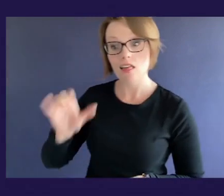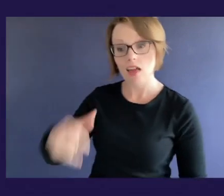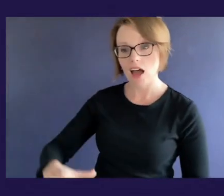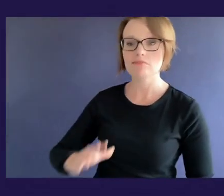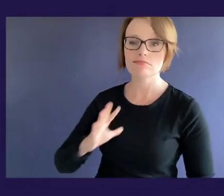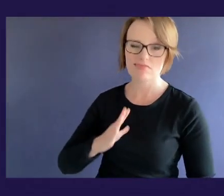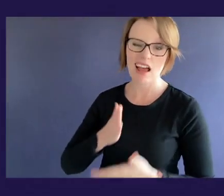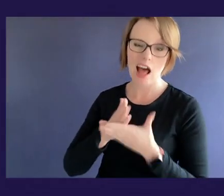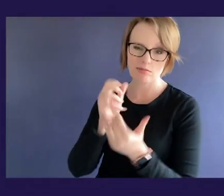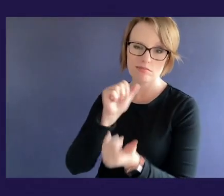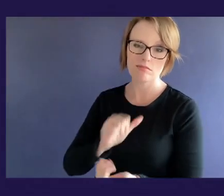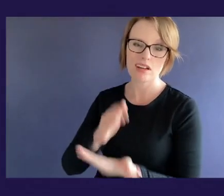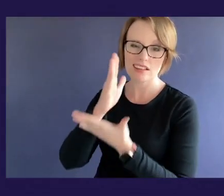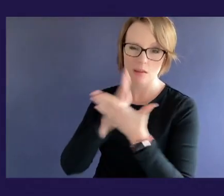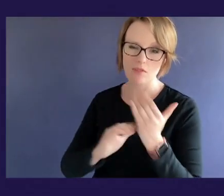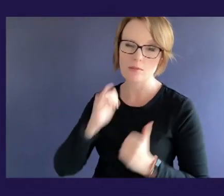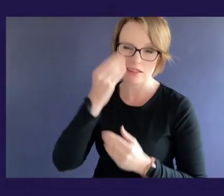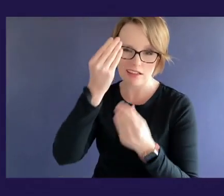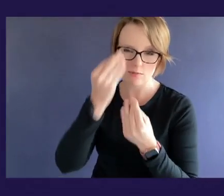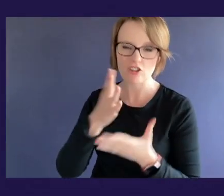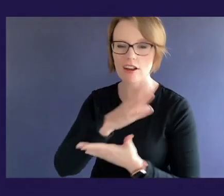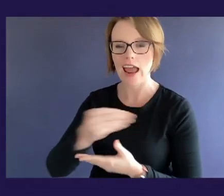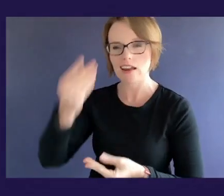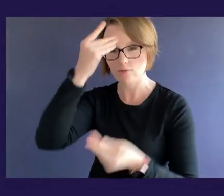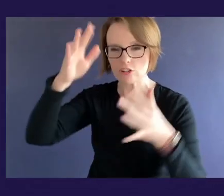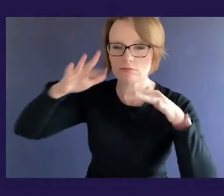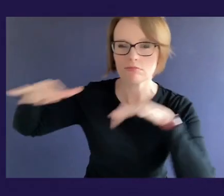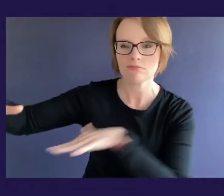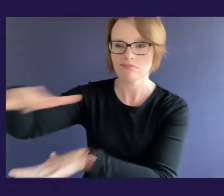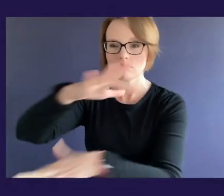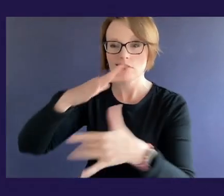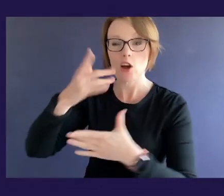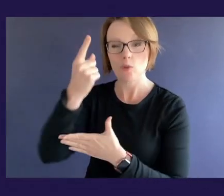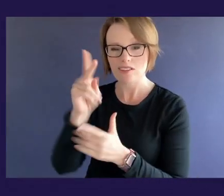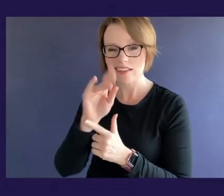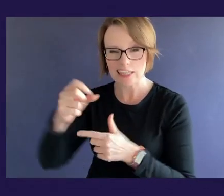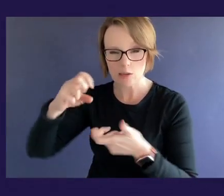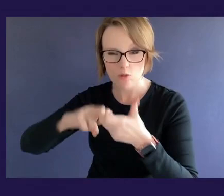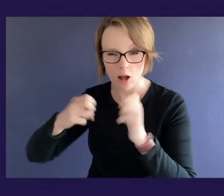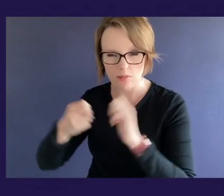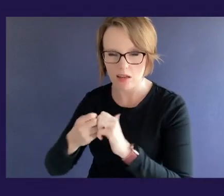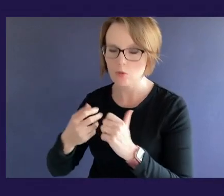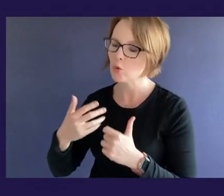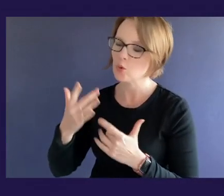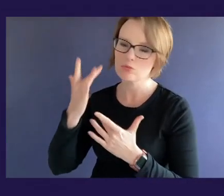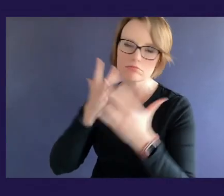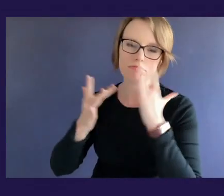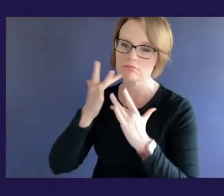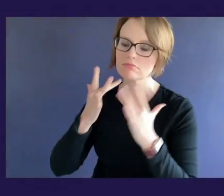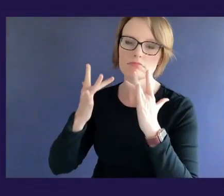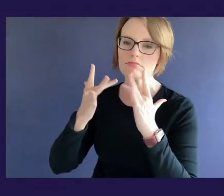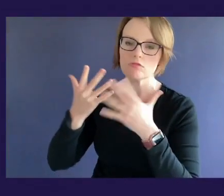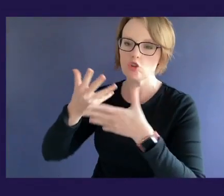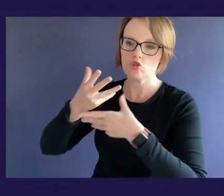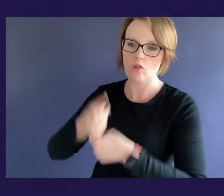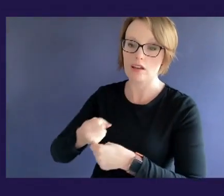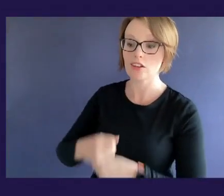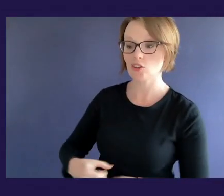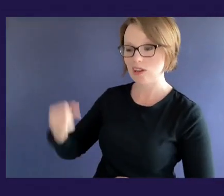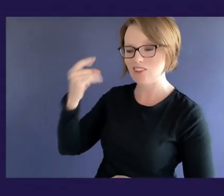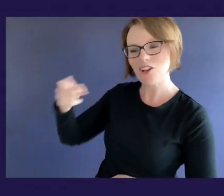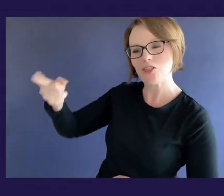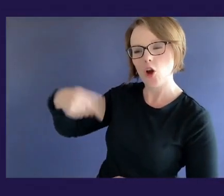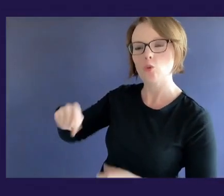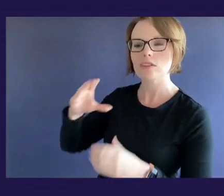and infodemics broadly, which is lack of trust. So by leveraging community messengers and